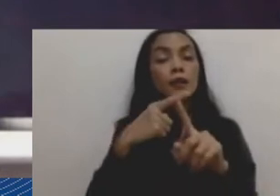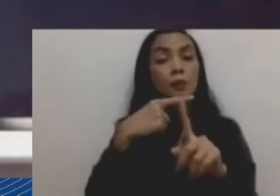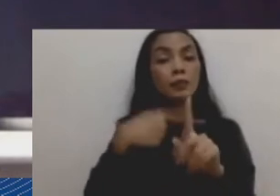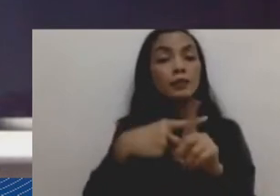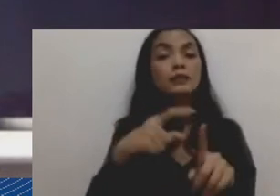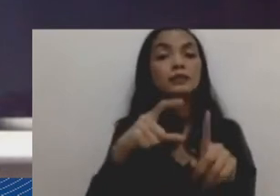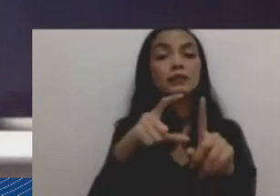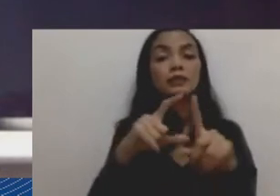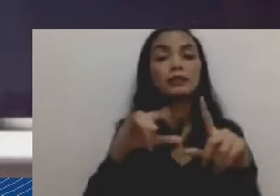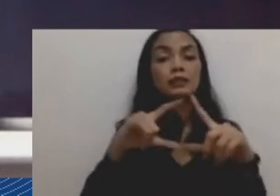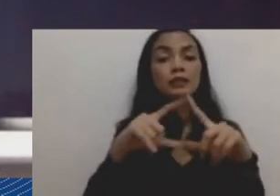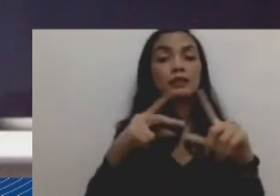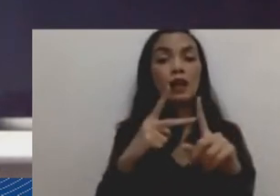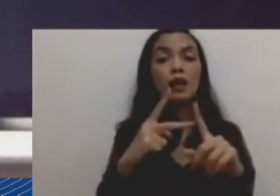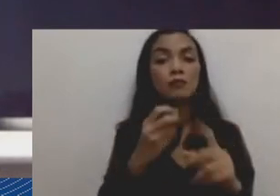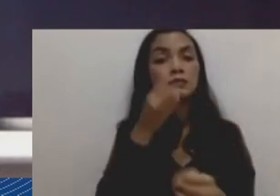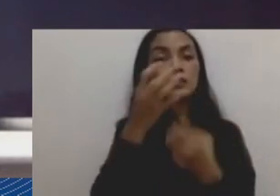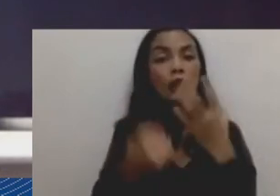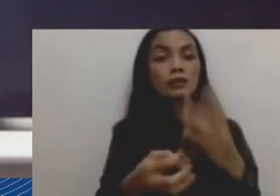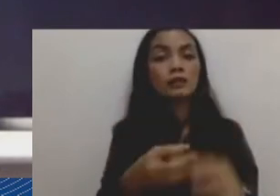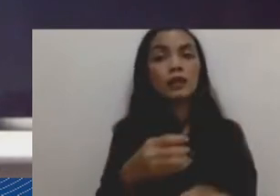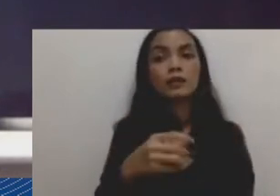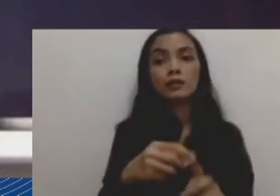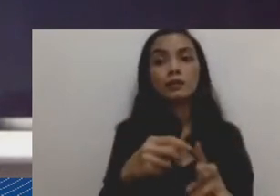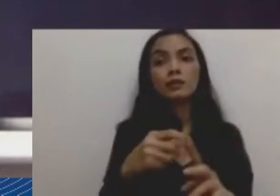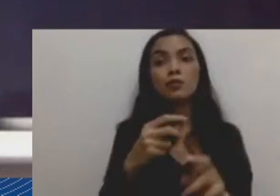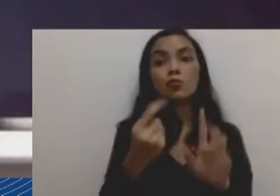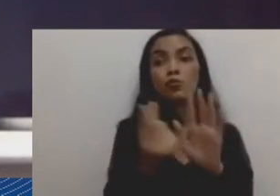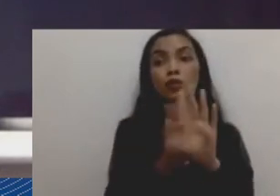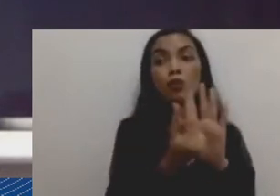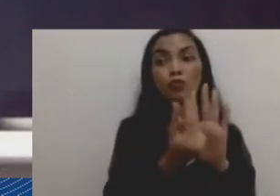bill actually is still being on the list for the